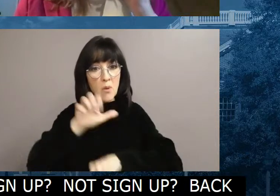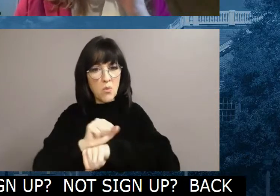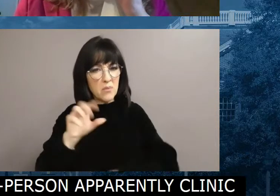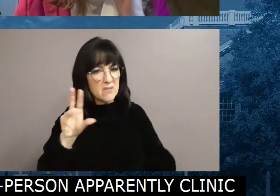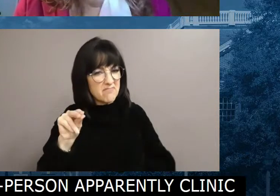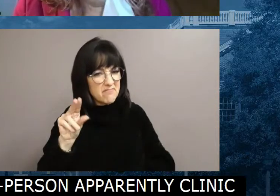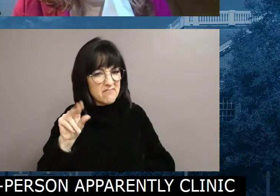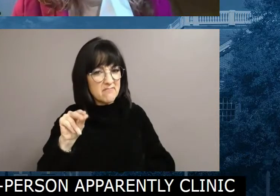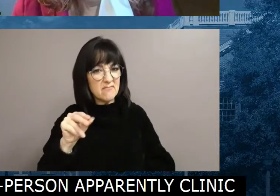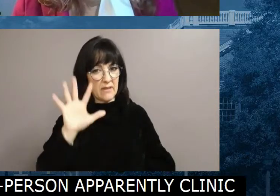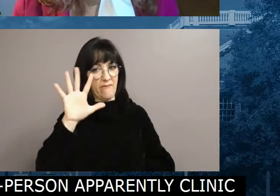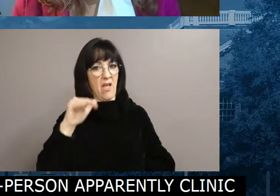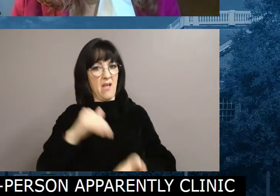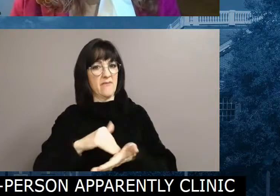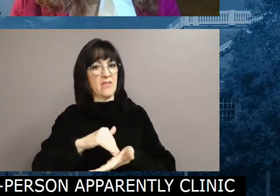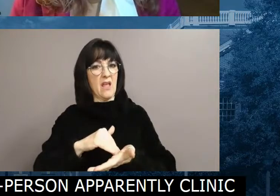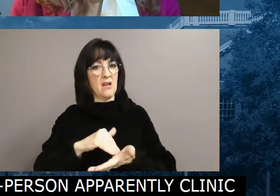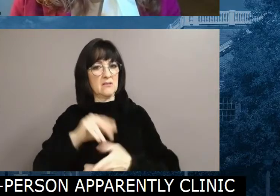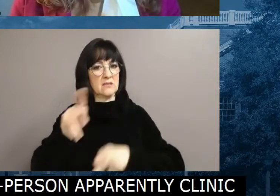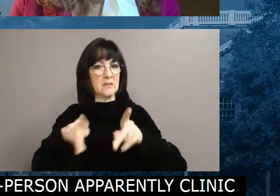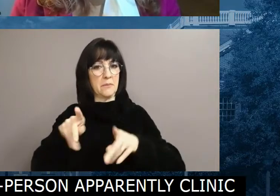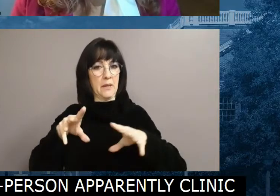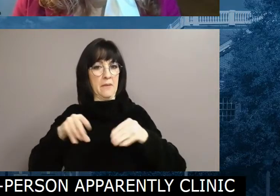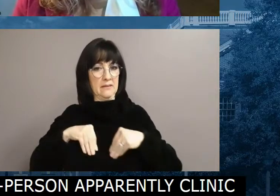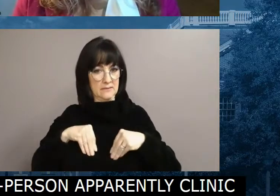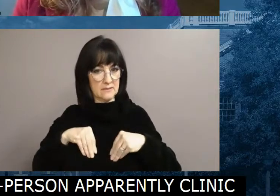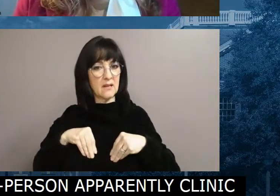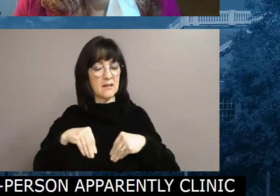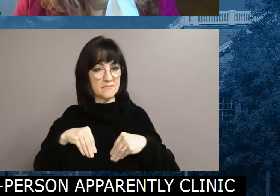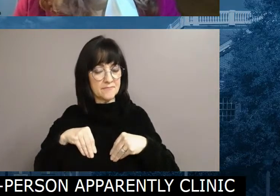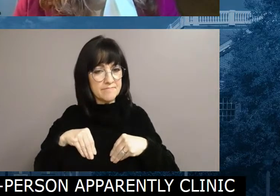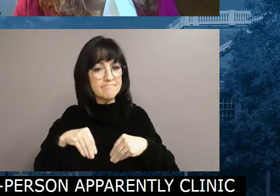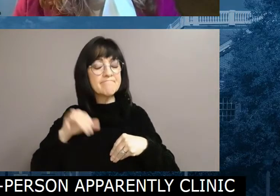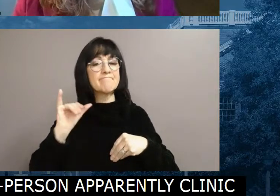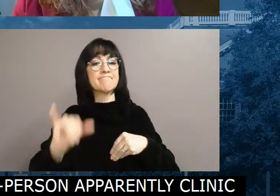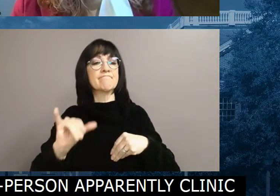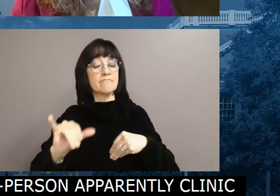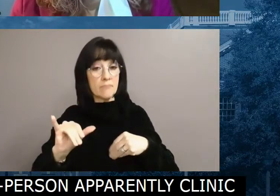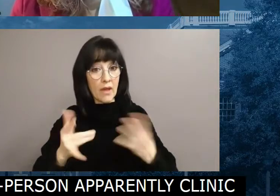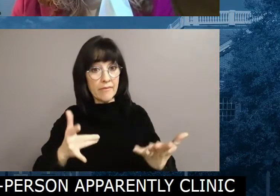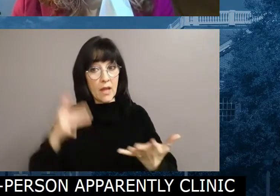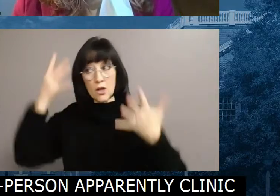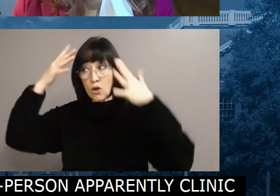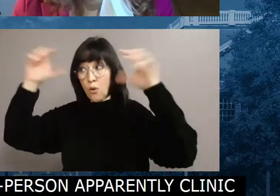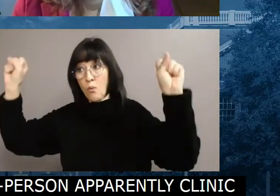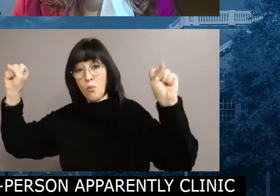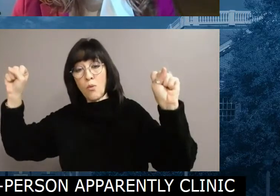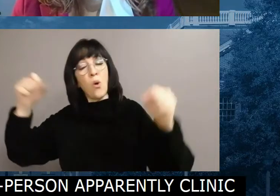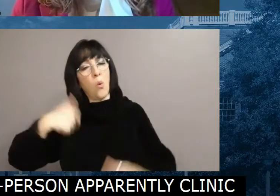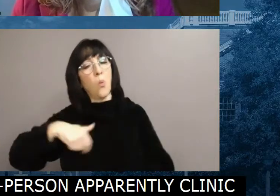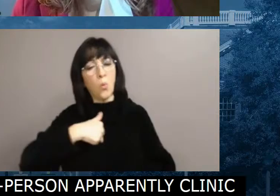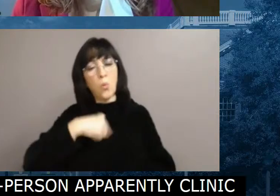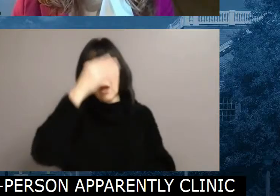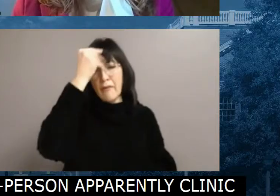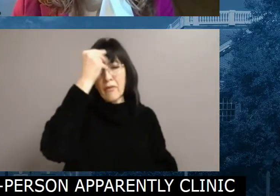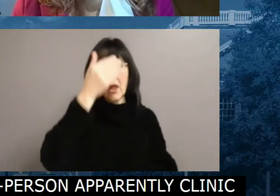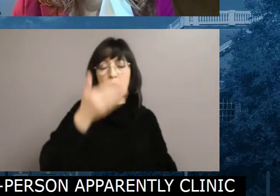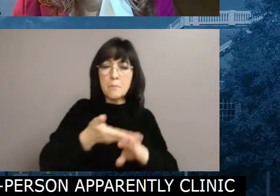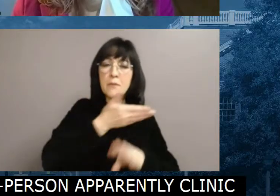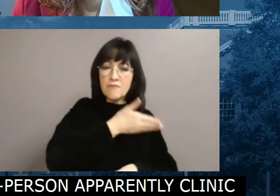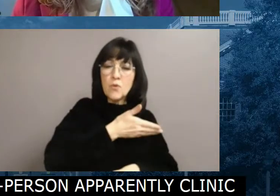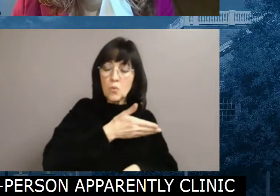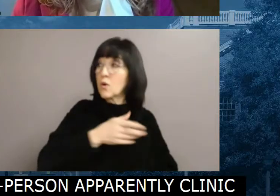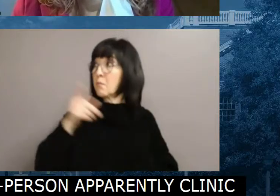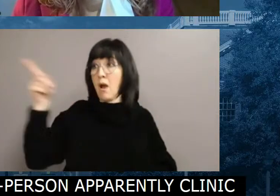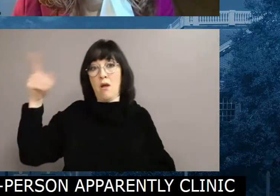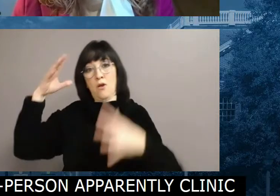hearing from other states and what we heard from the White House task force, and then of course the president. We were thinking about it before President Biden